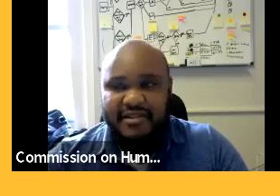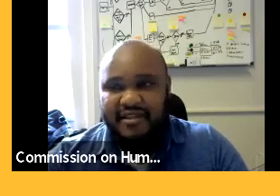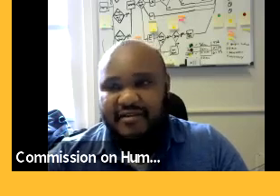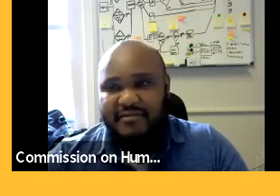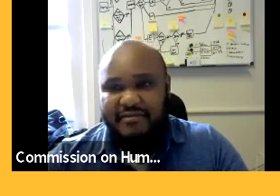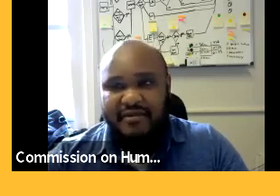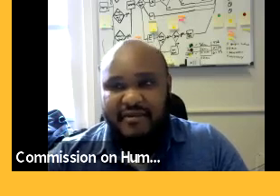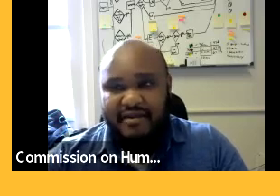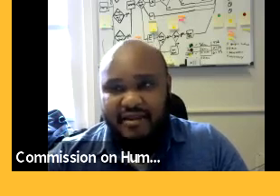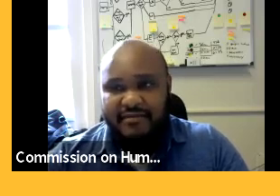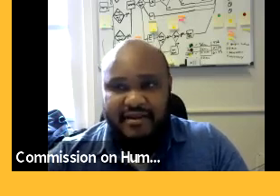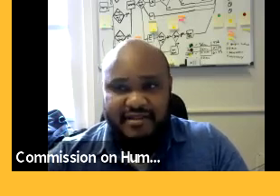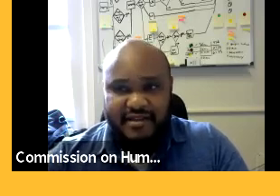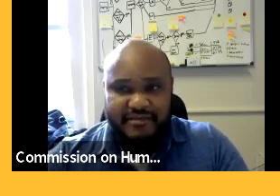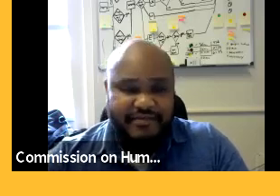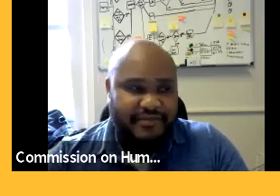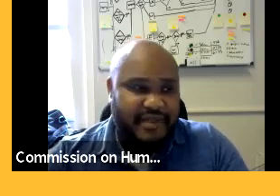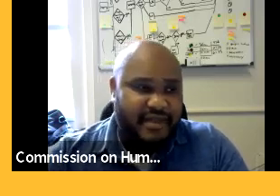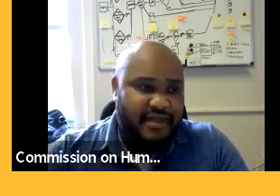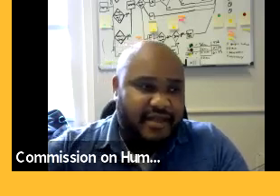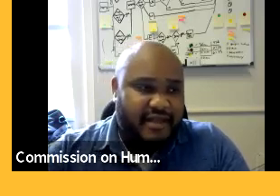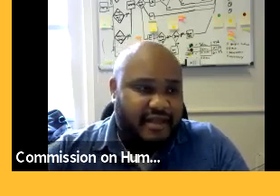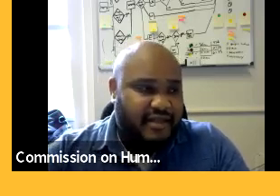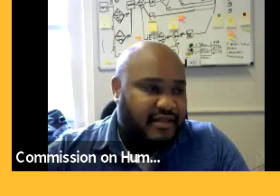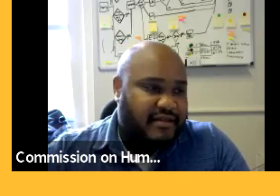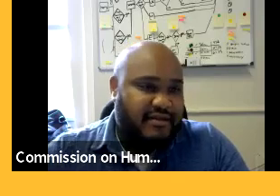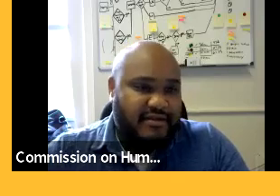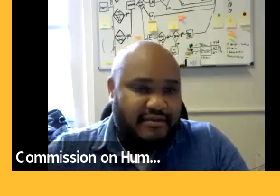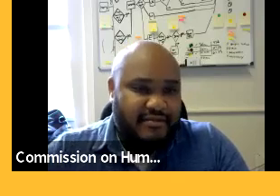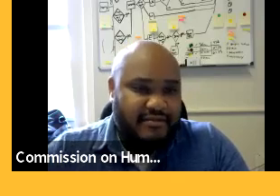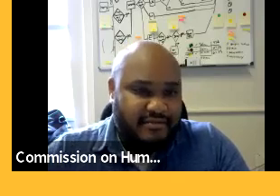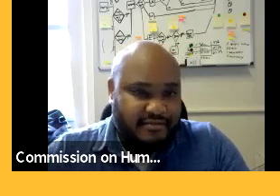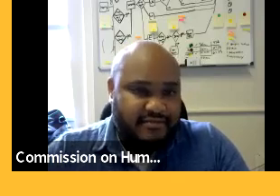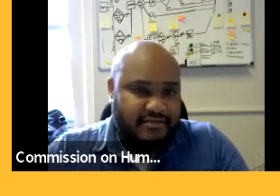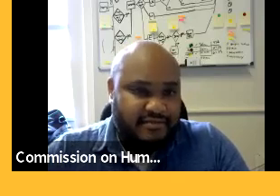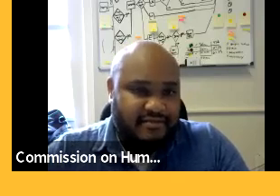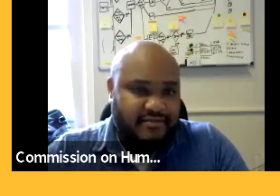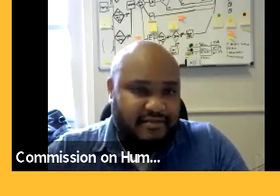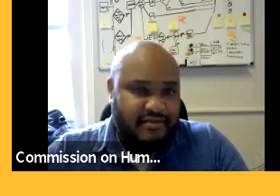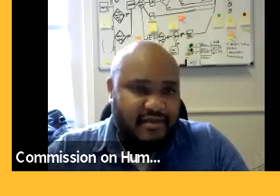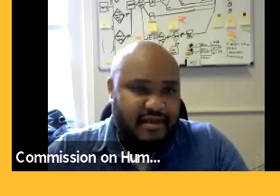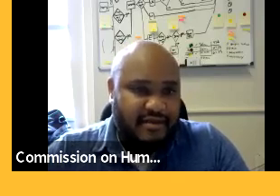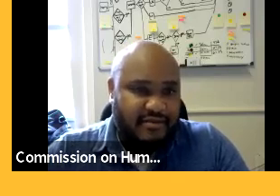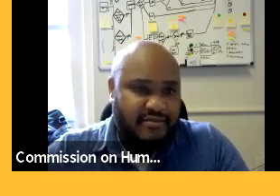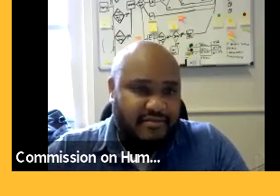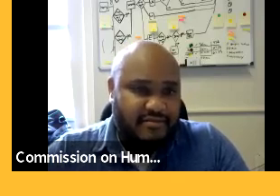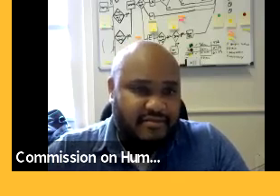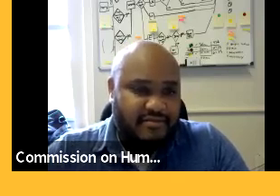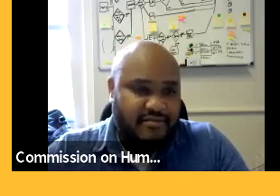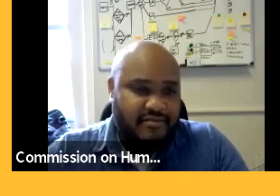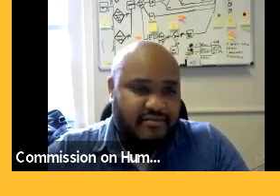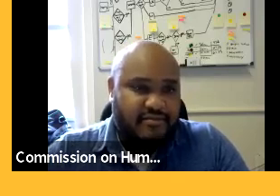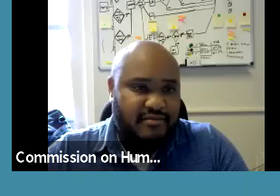able to see them more readily and more easily.